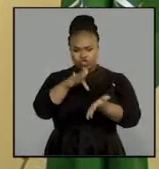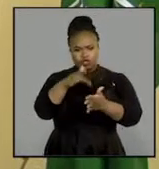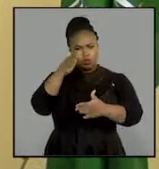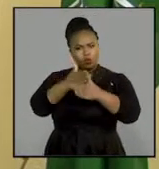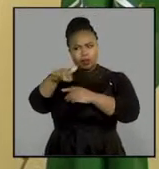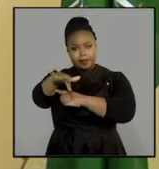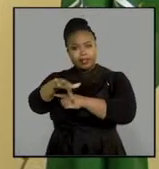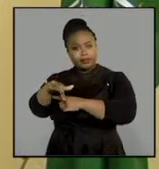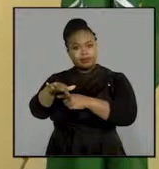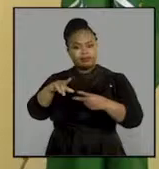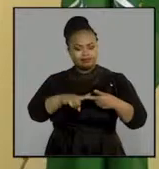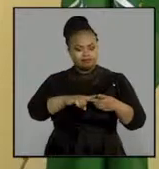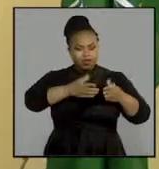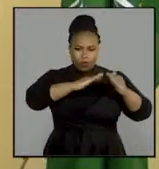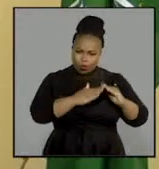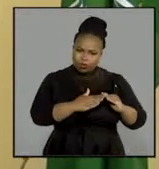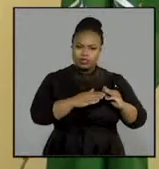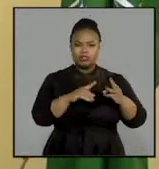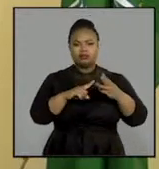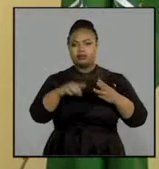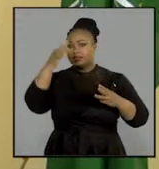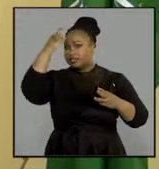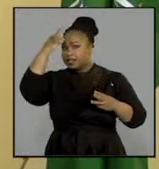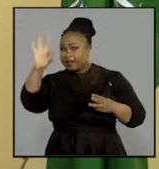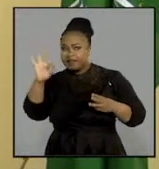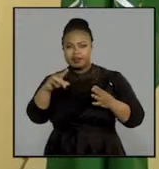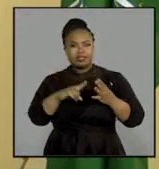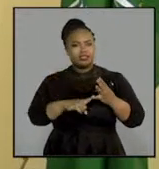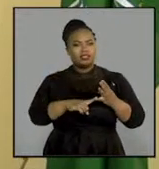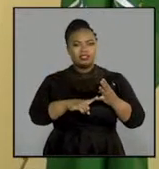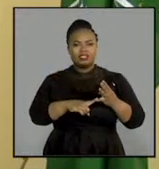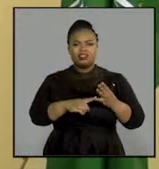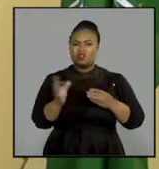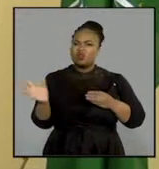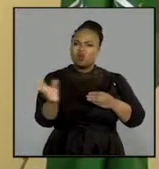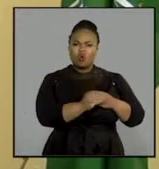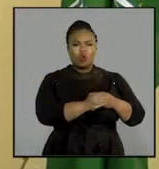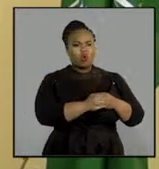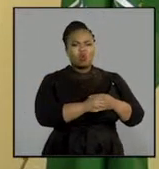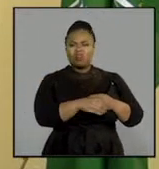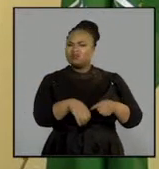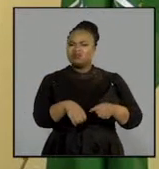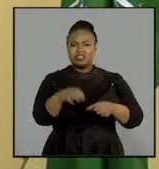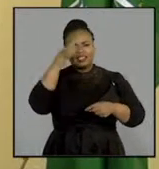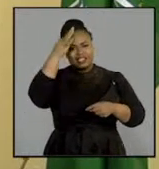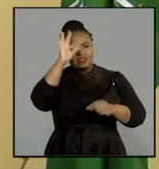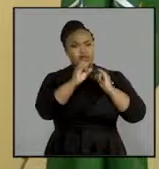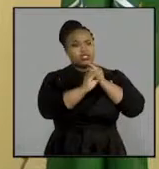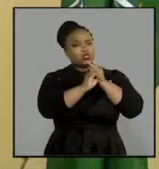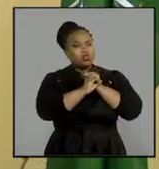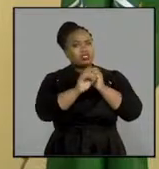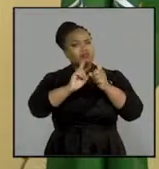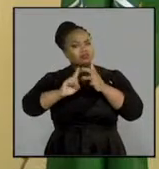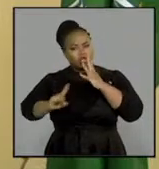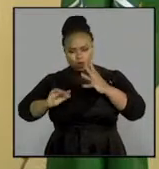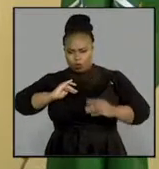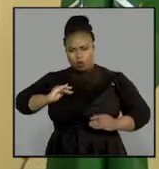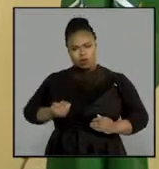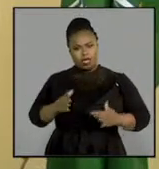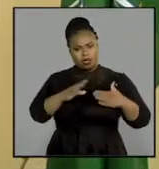workplace, in the community, in government, and in all public